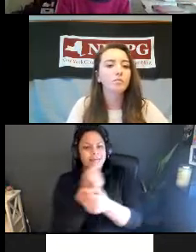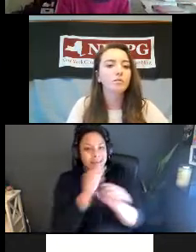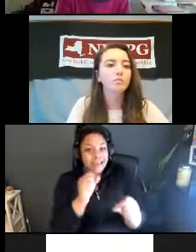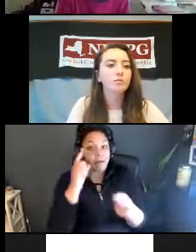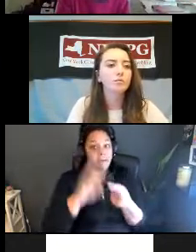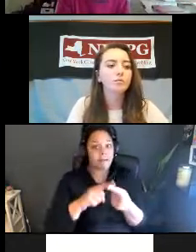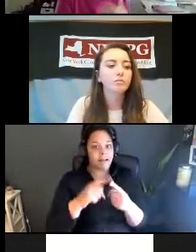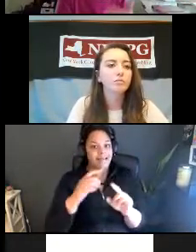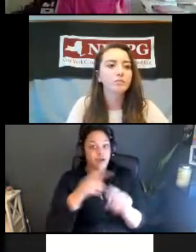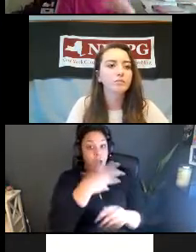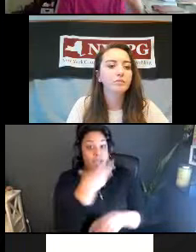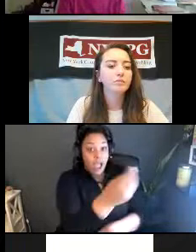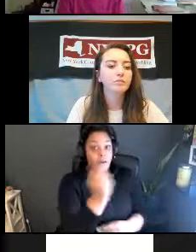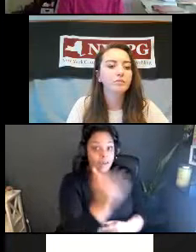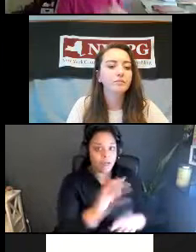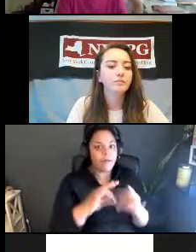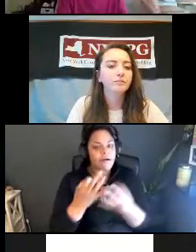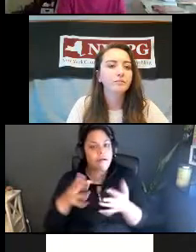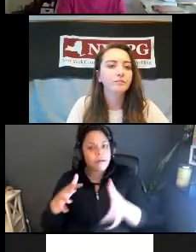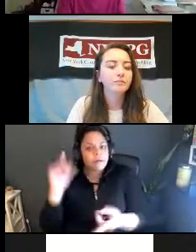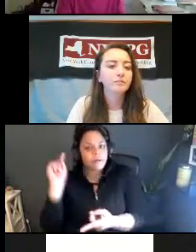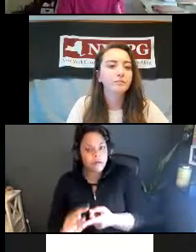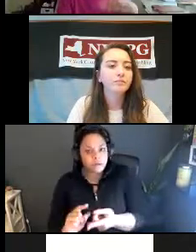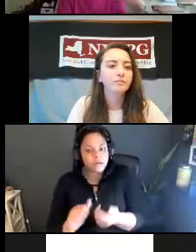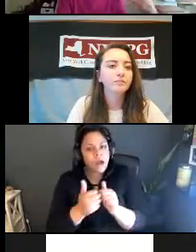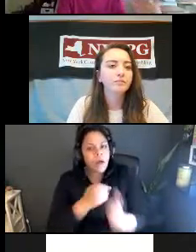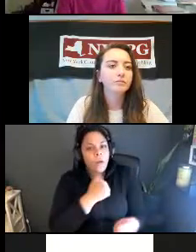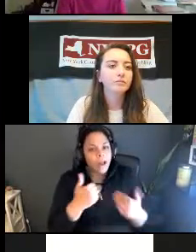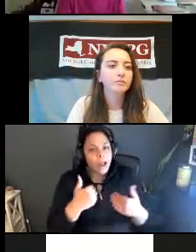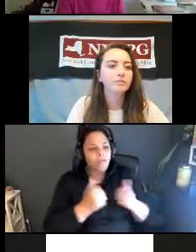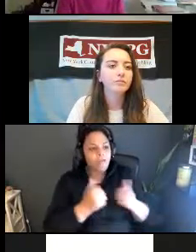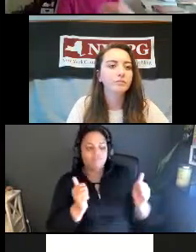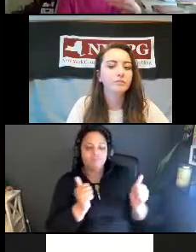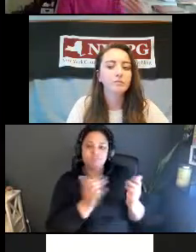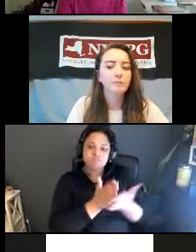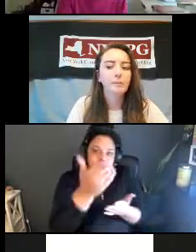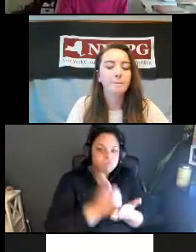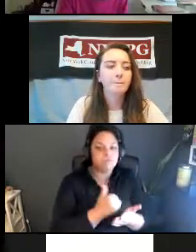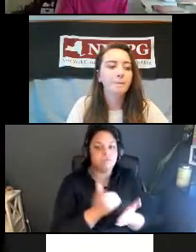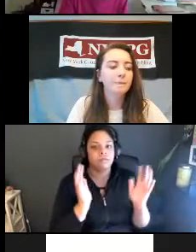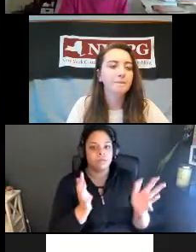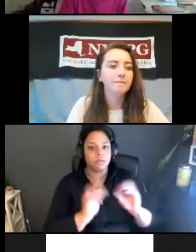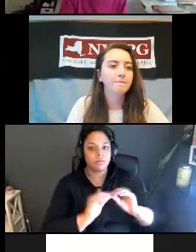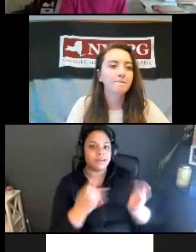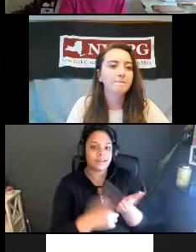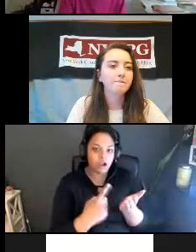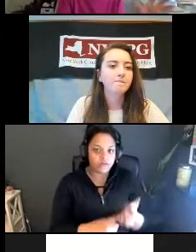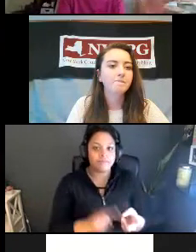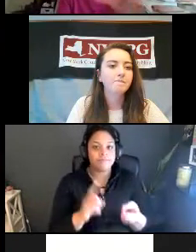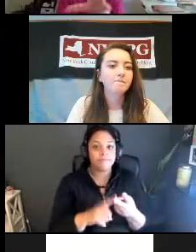family? How can we have transparency discussions, asset protection